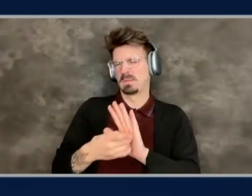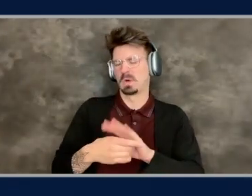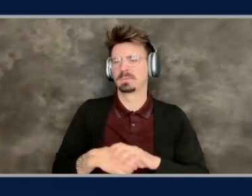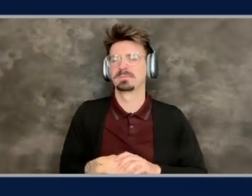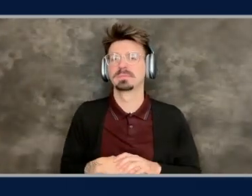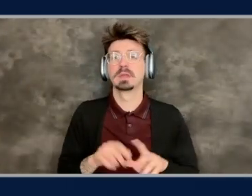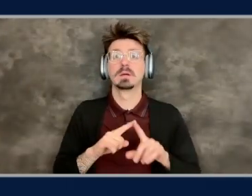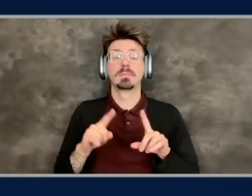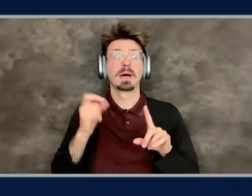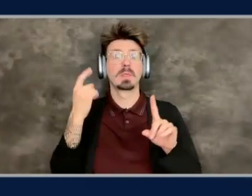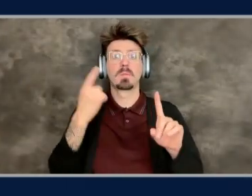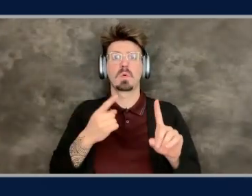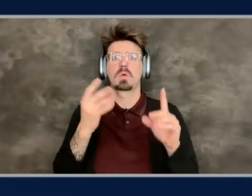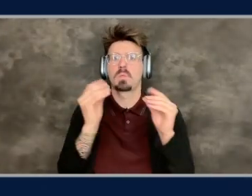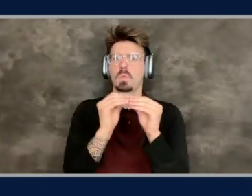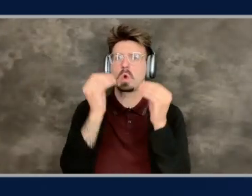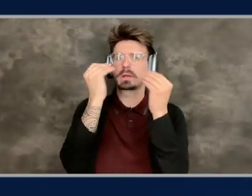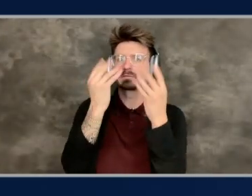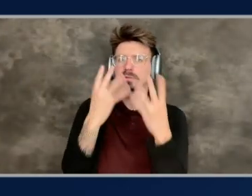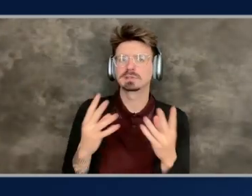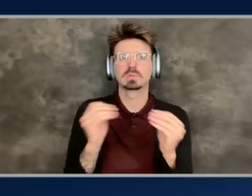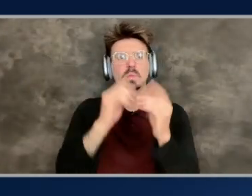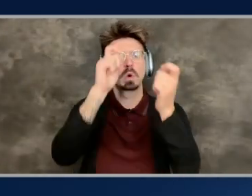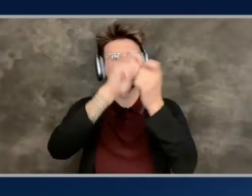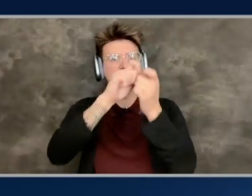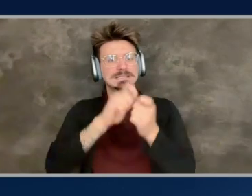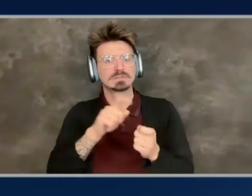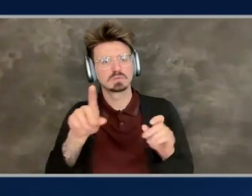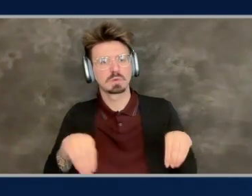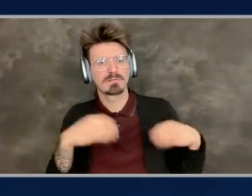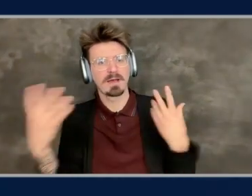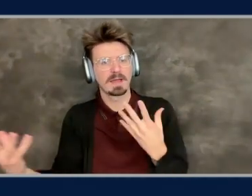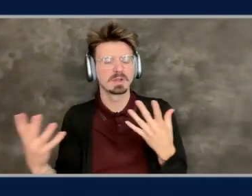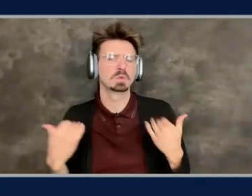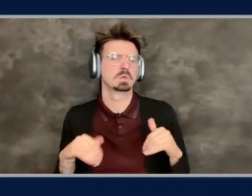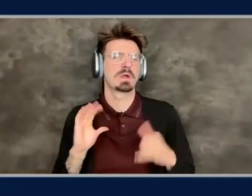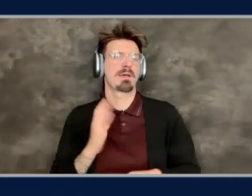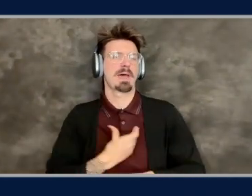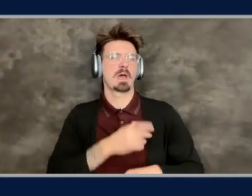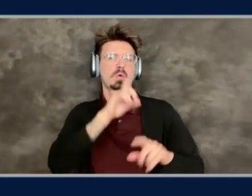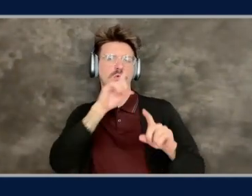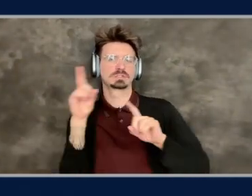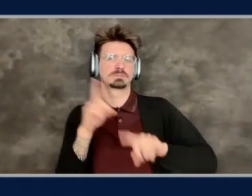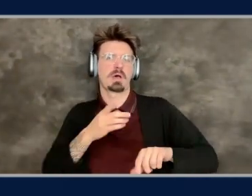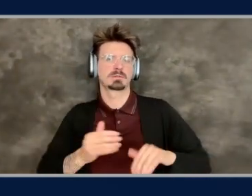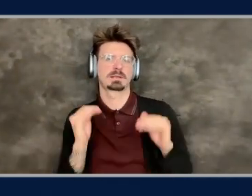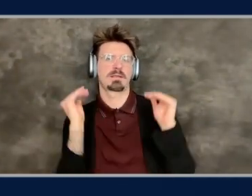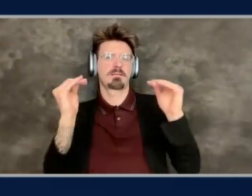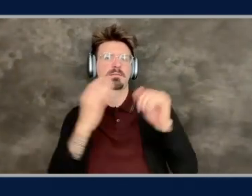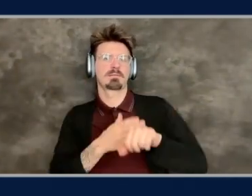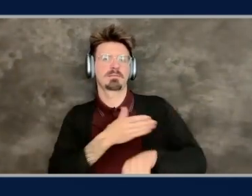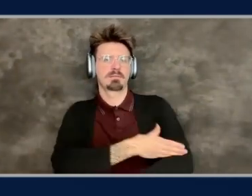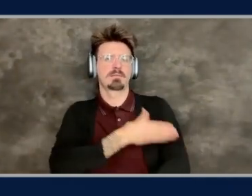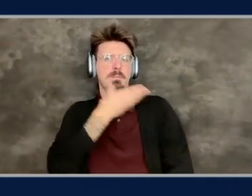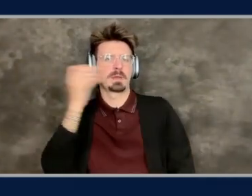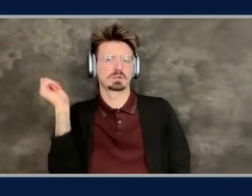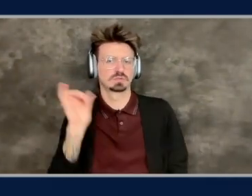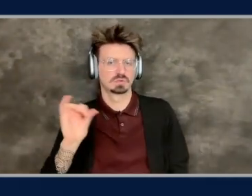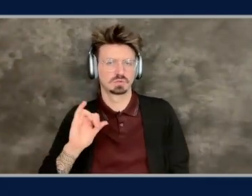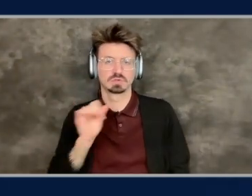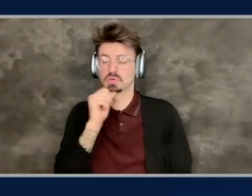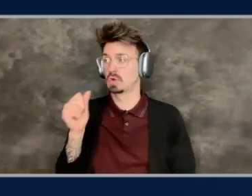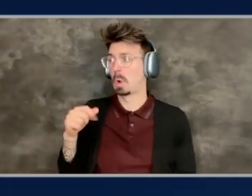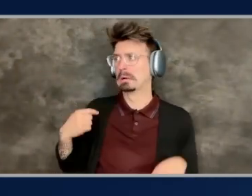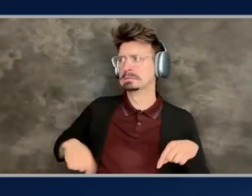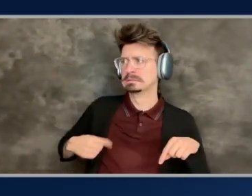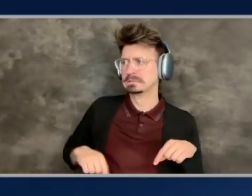the more detailed you are, and the more information you provide, the better our responses are as well. So don't kind of fear typing in something, super